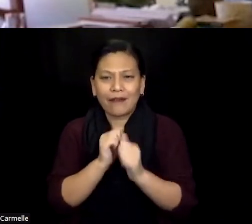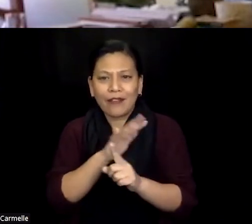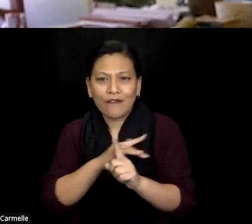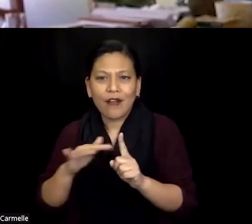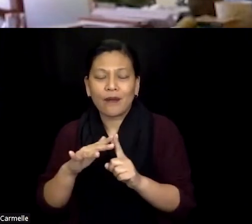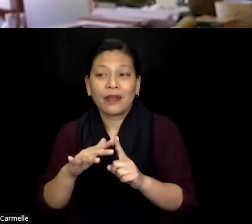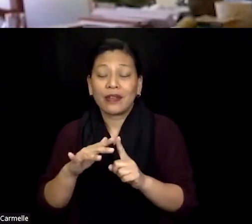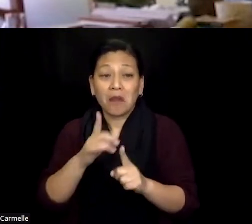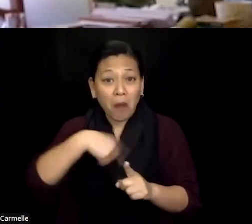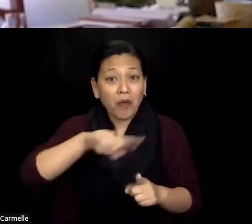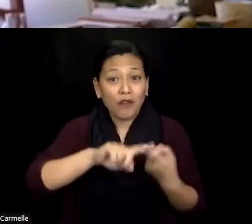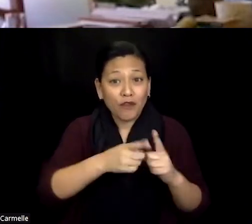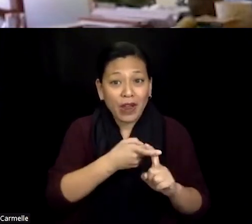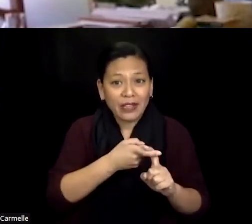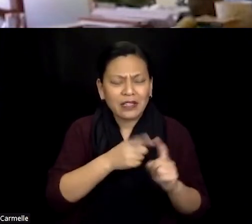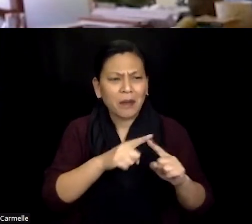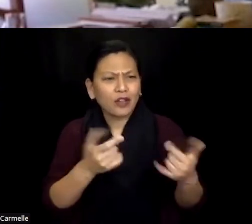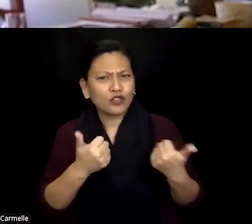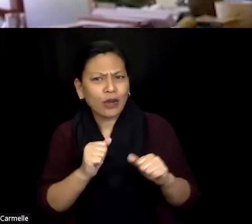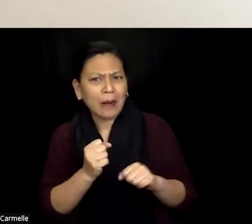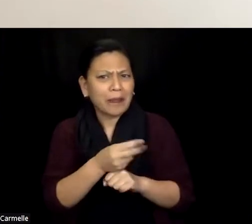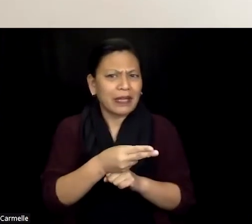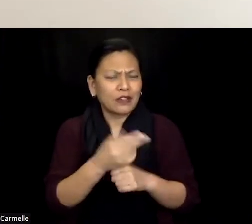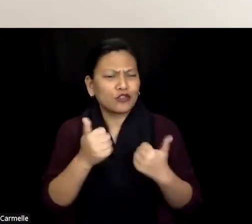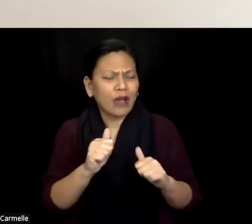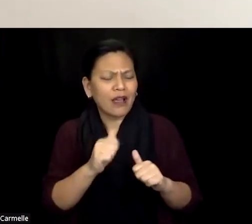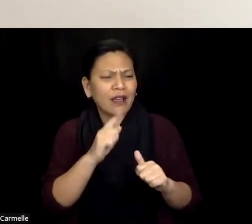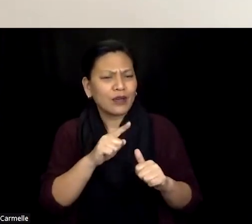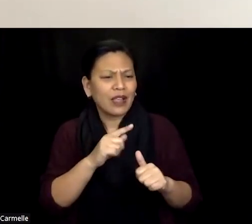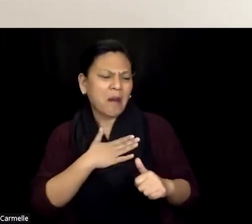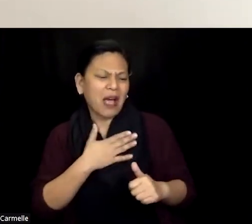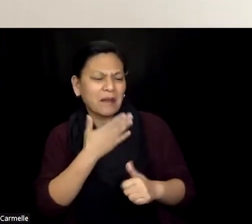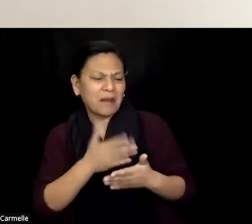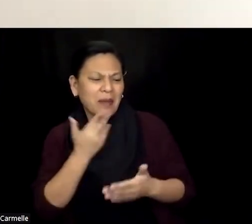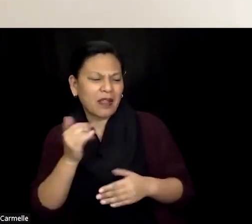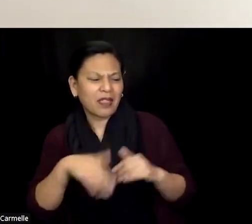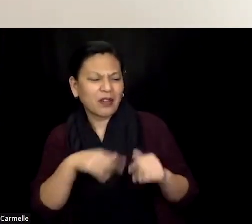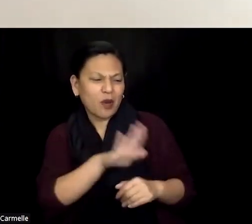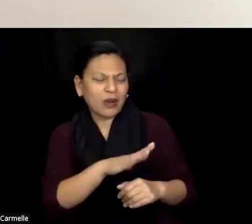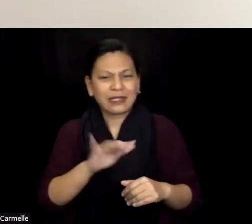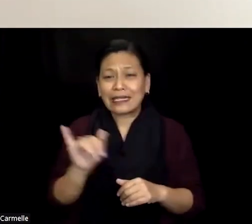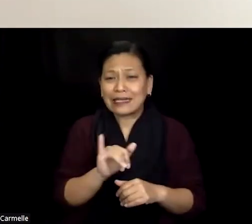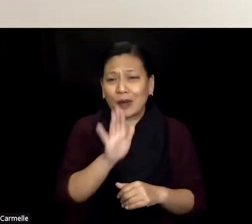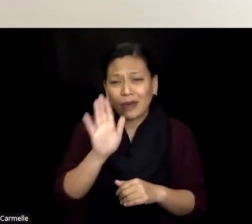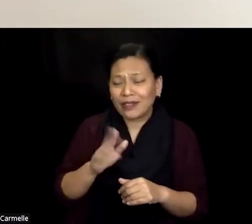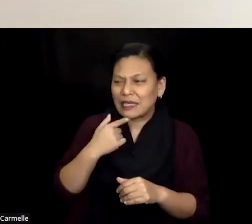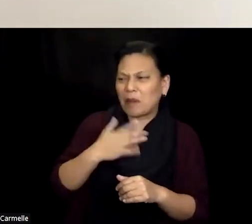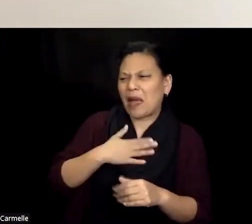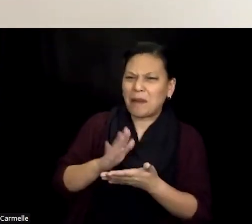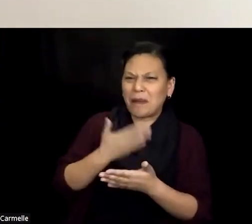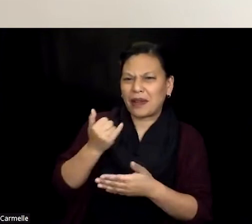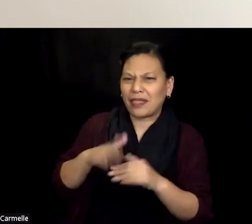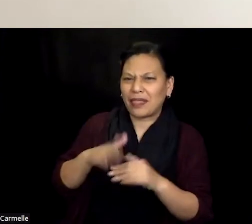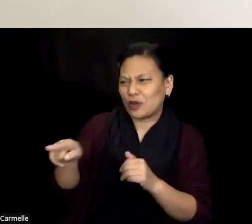all friends, but also, you know, my movie's better than theirs. I'm sure that they'll say the same thing. We're getting the hardcore truth